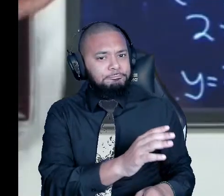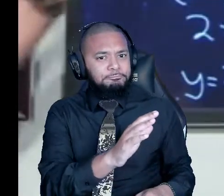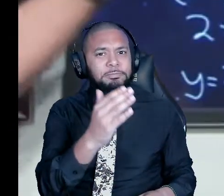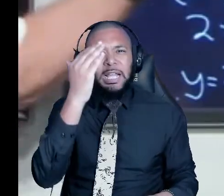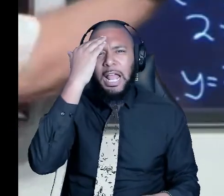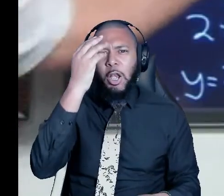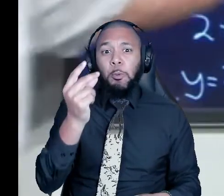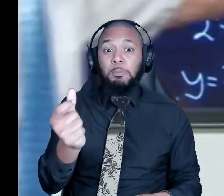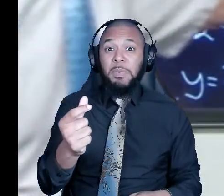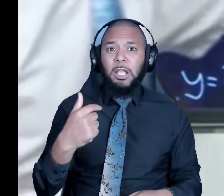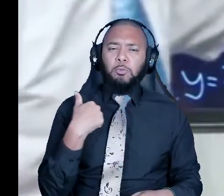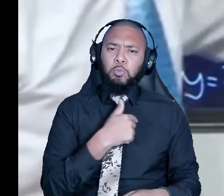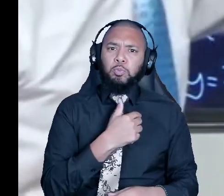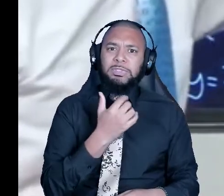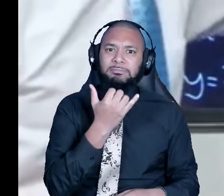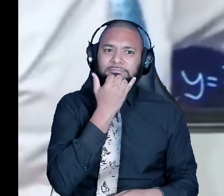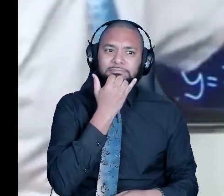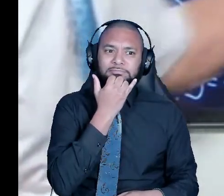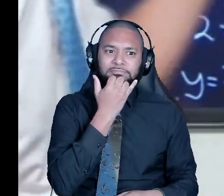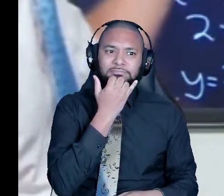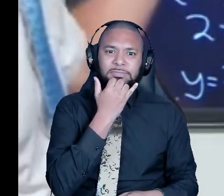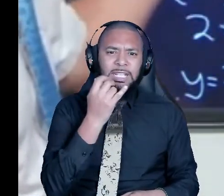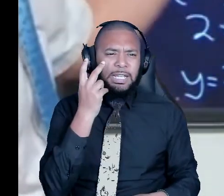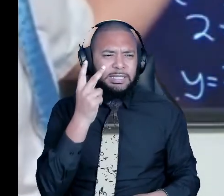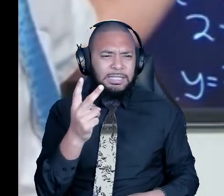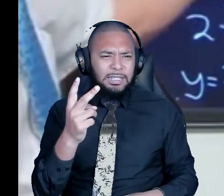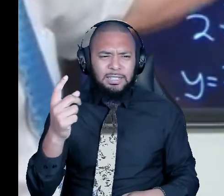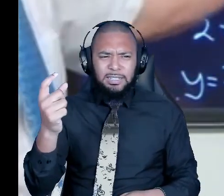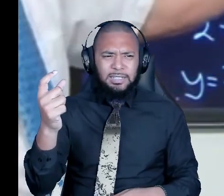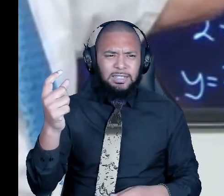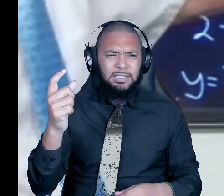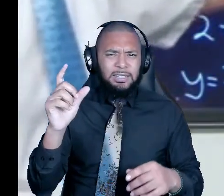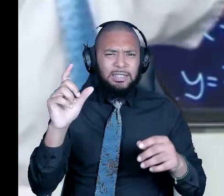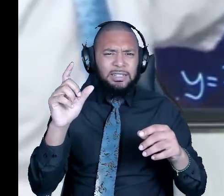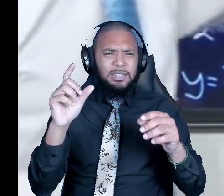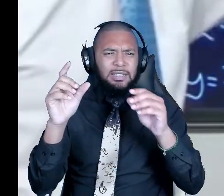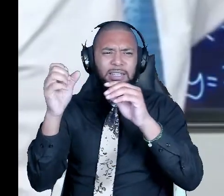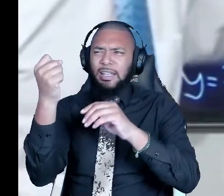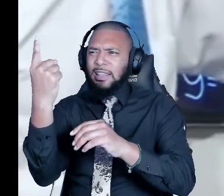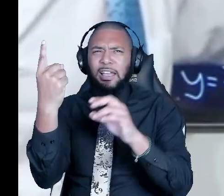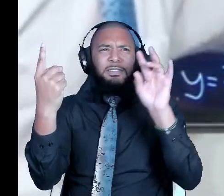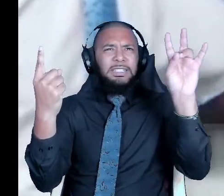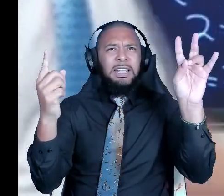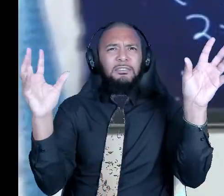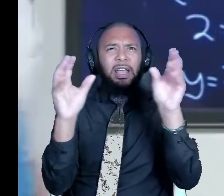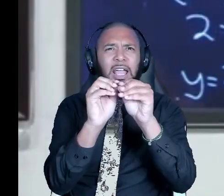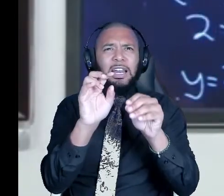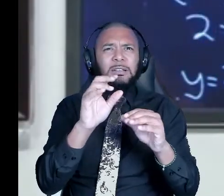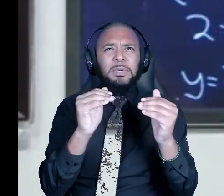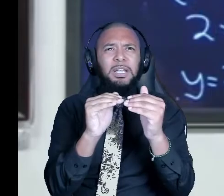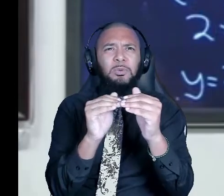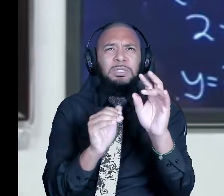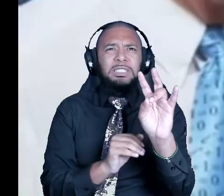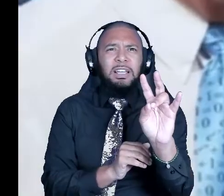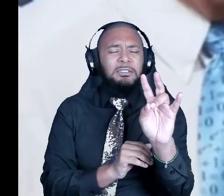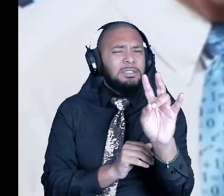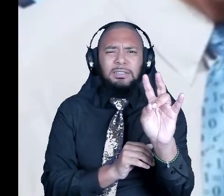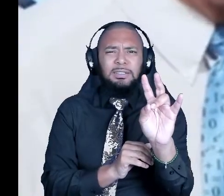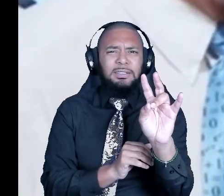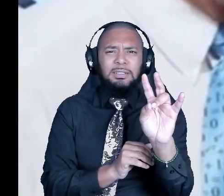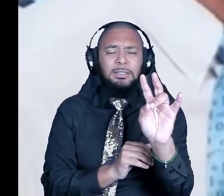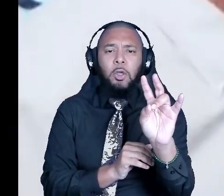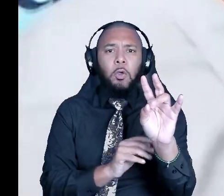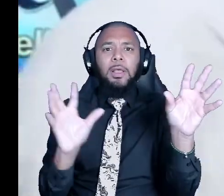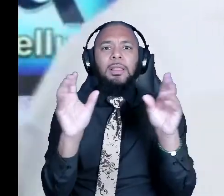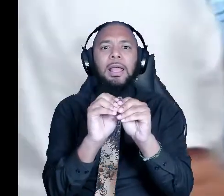made a mistake because what I did is I looked at these two numbers and I said, do they add up to 7? And no, they add up to 9. They add up